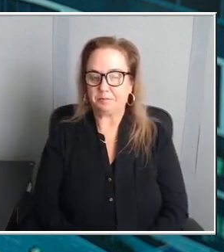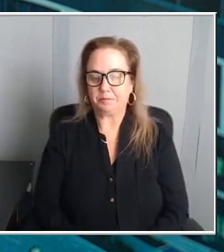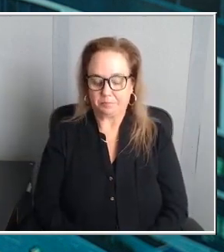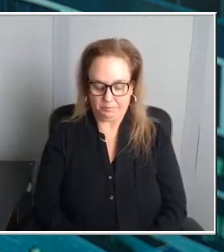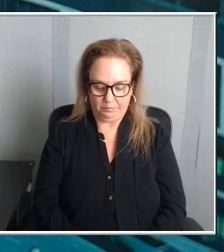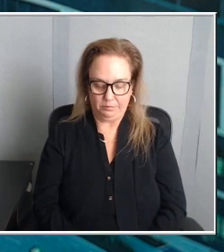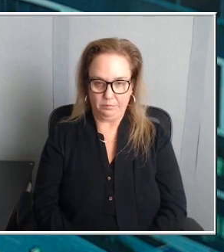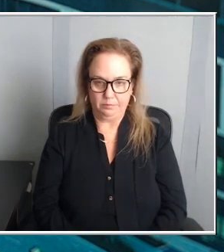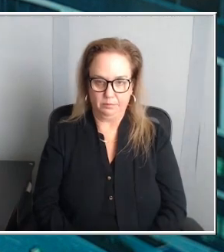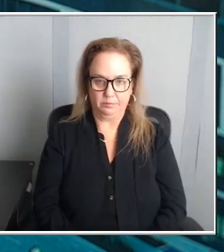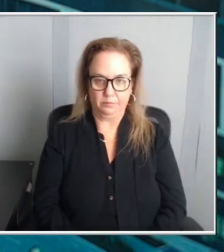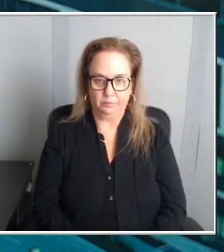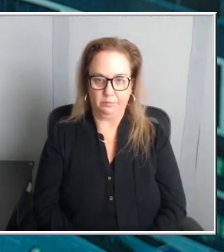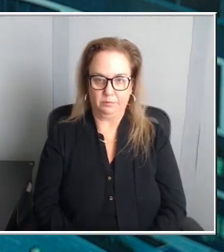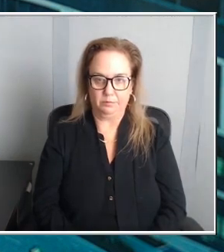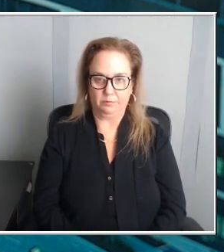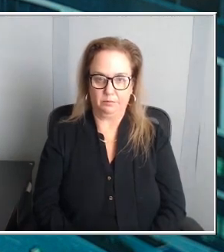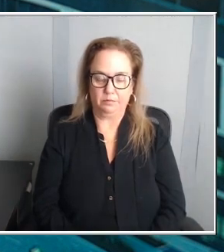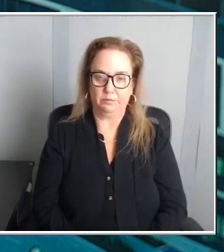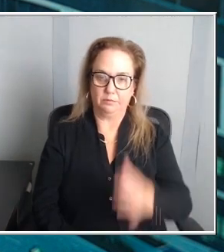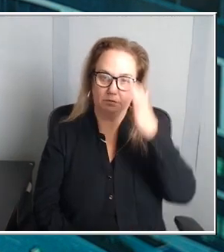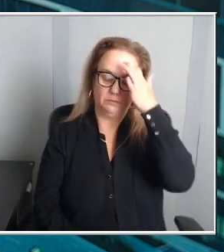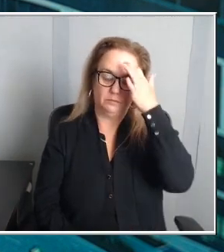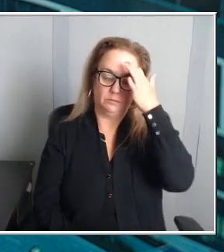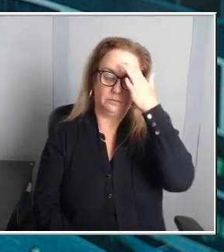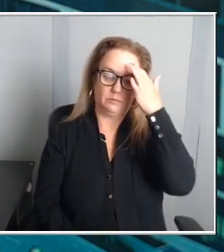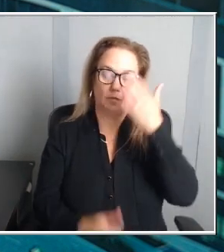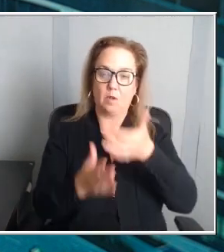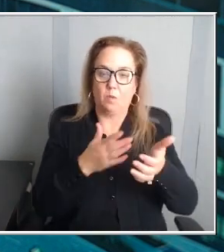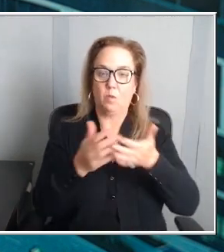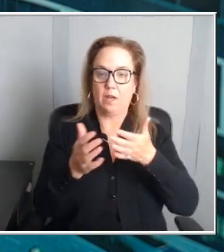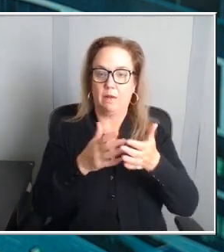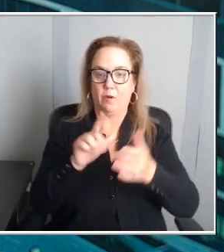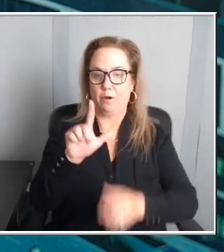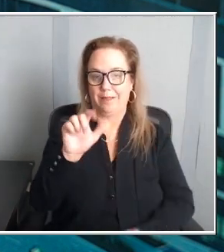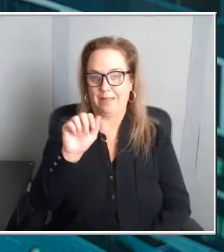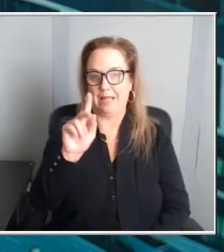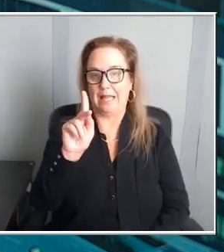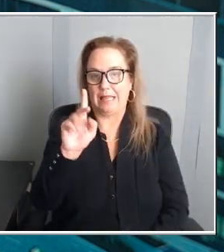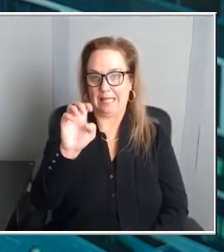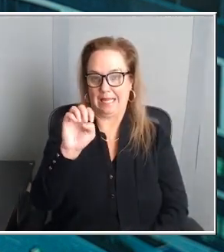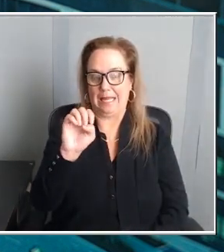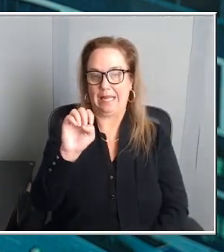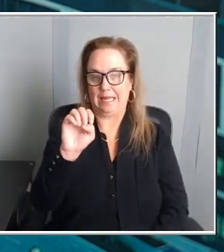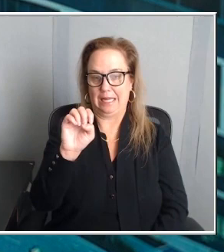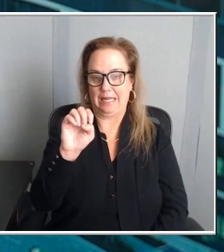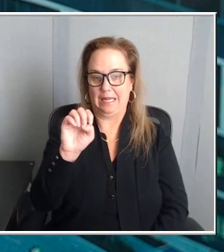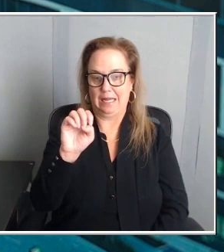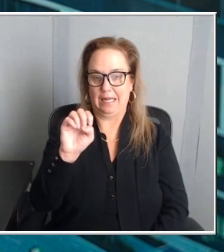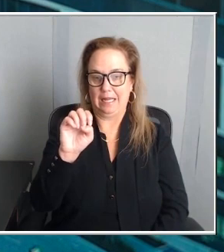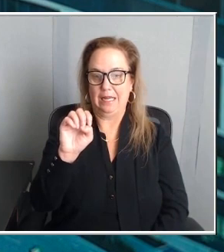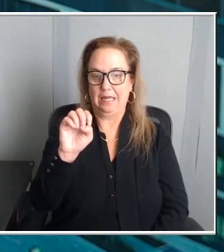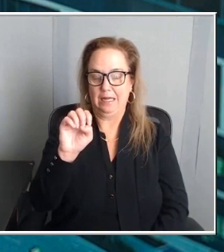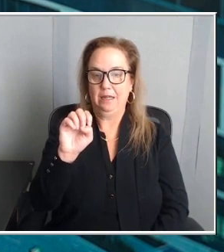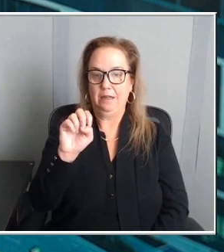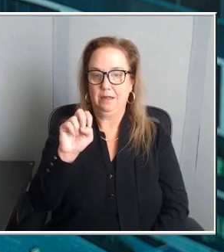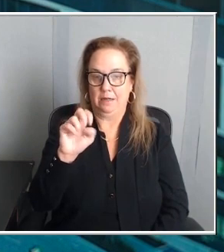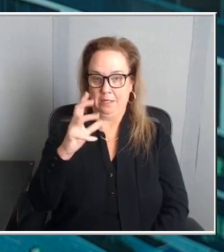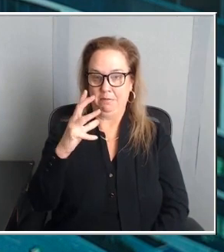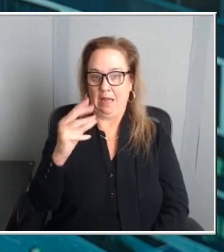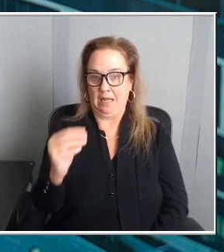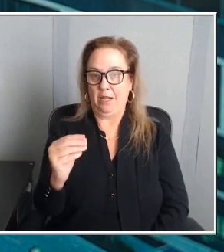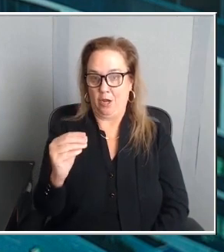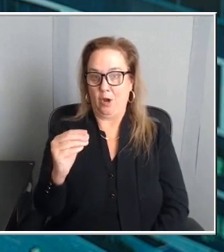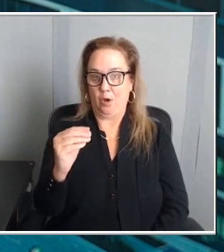pretty much whenever we're out at the lake. Mm-hmm. I can go